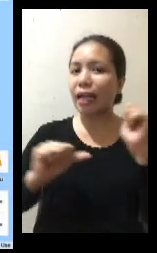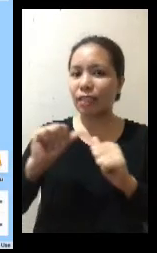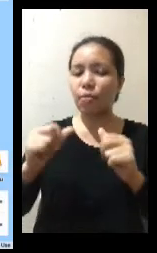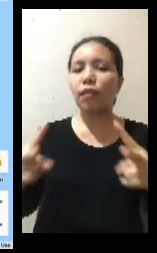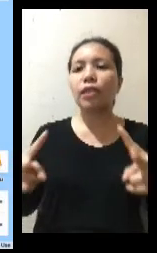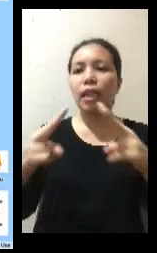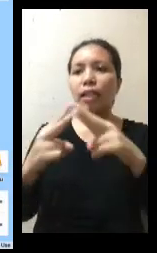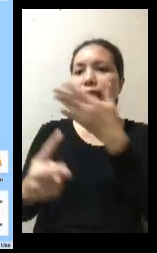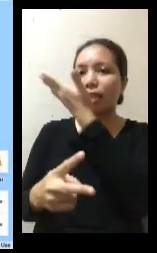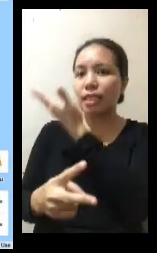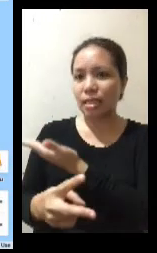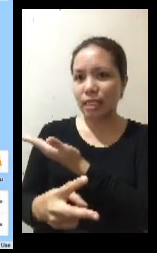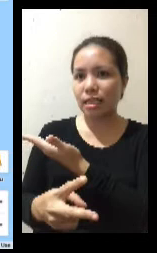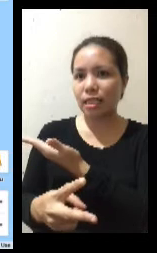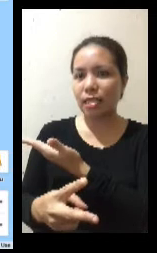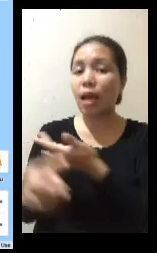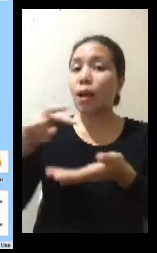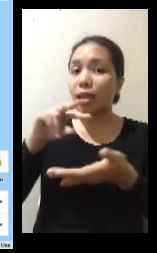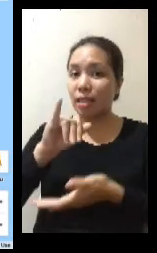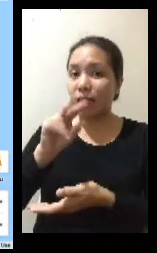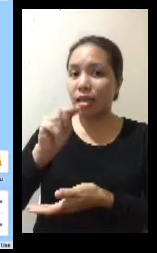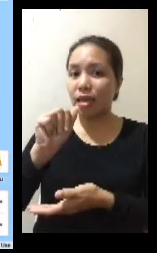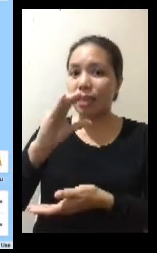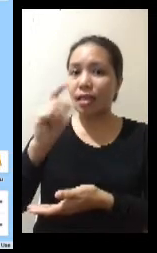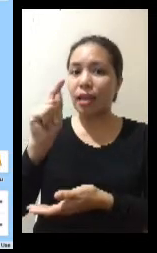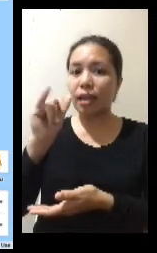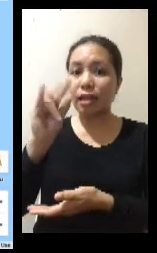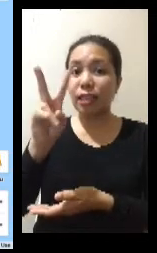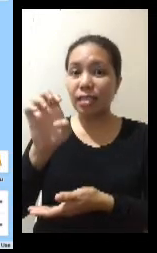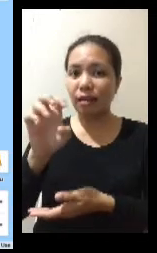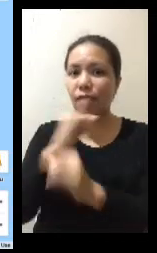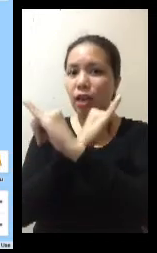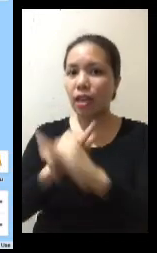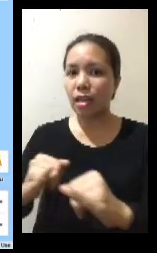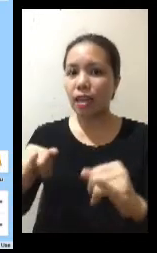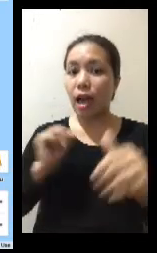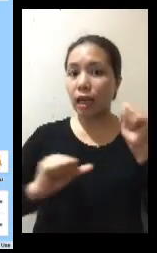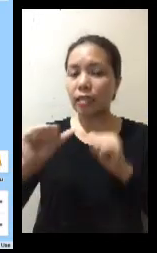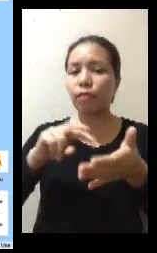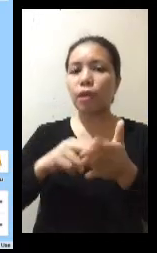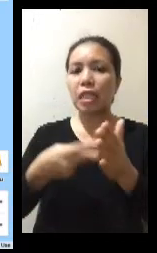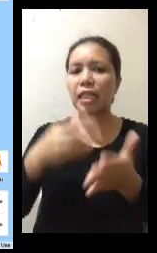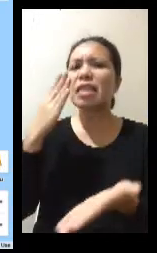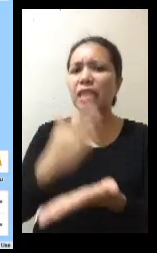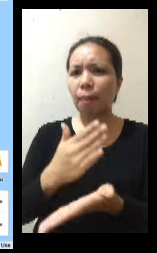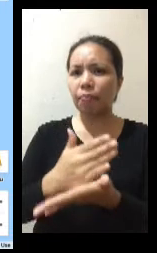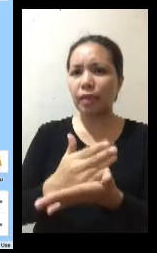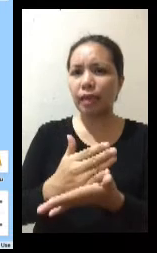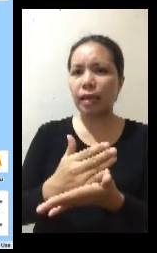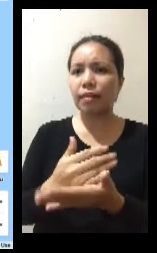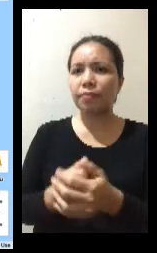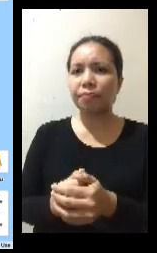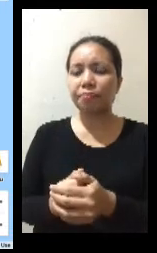inactive volcanoes. Few examples are Batulao in Batangas, Balungao in Pangasinan, Butong